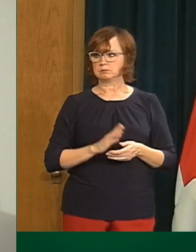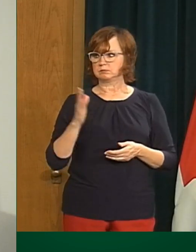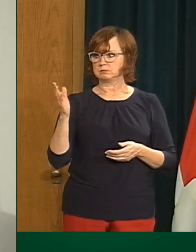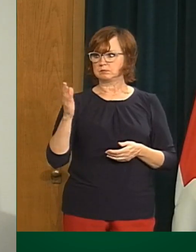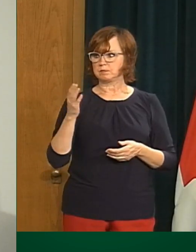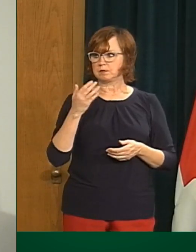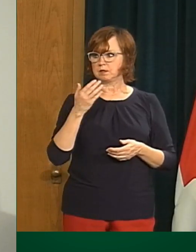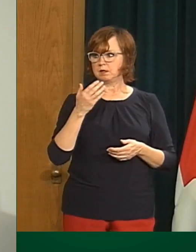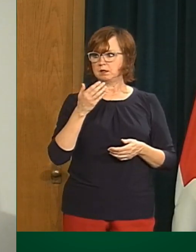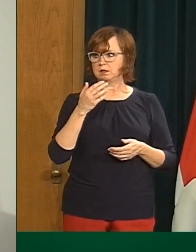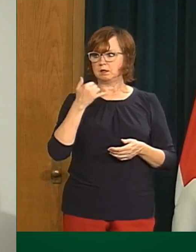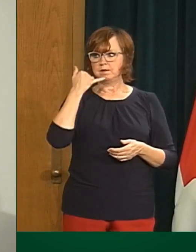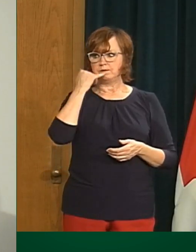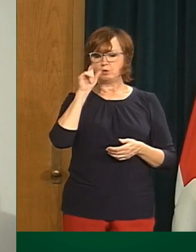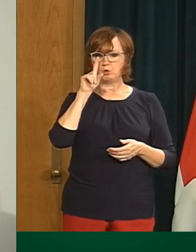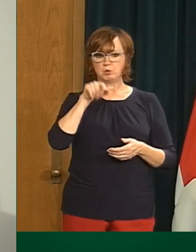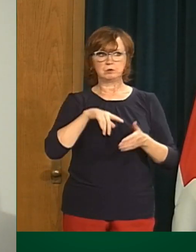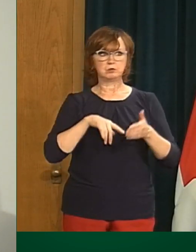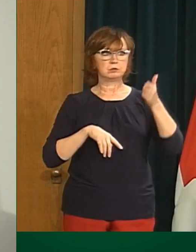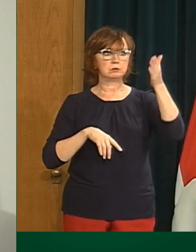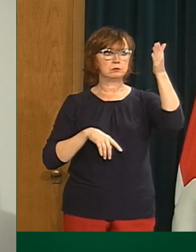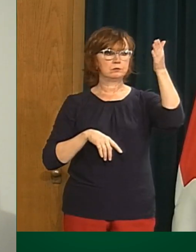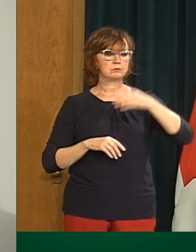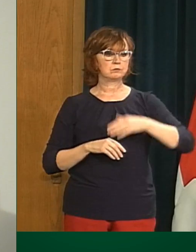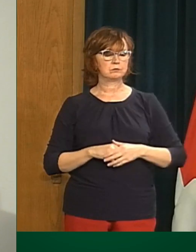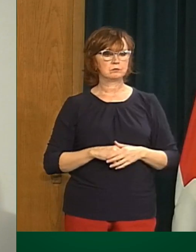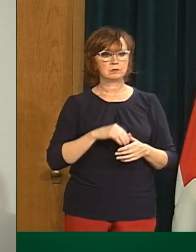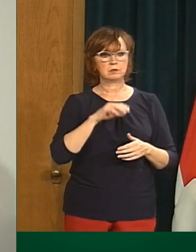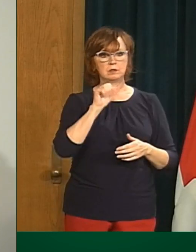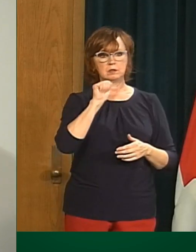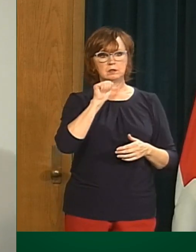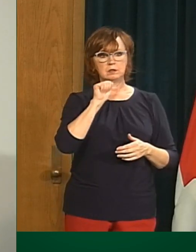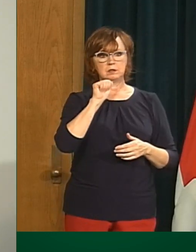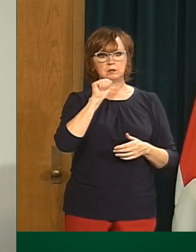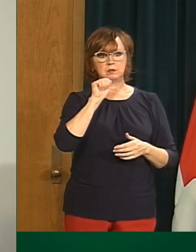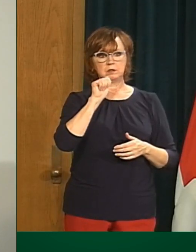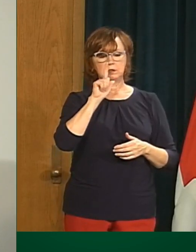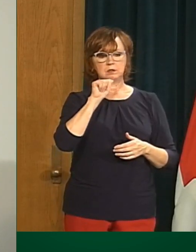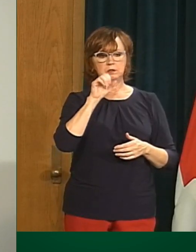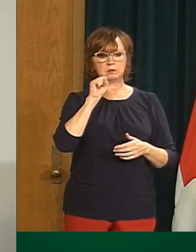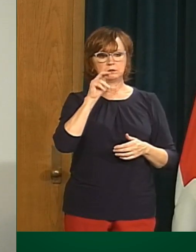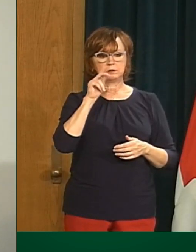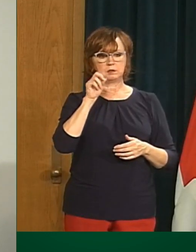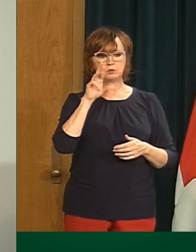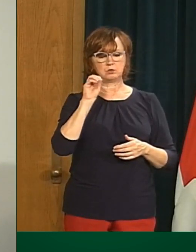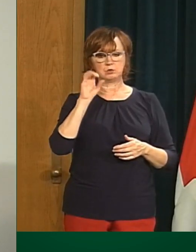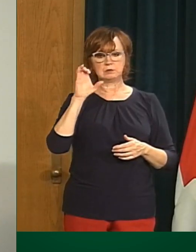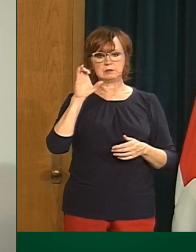We'll take our next question from the phone line, operator. We have Alessandra Carnero with CTV.